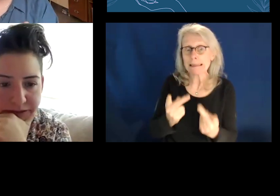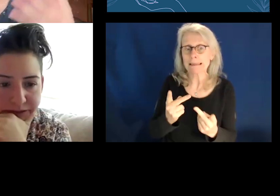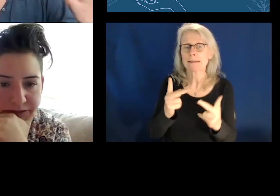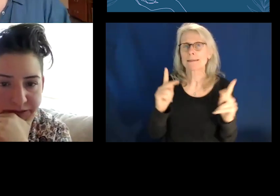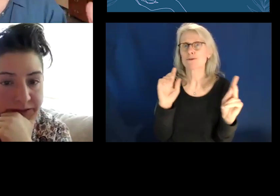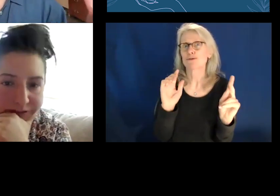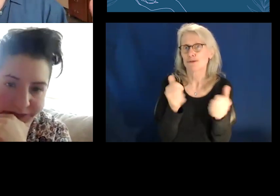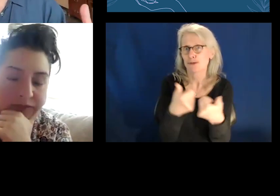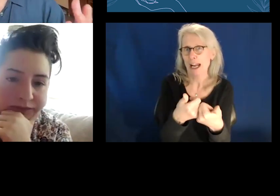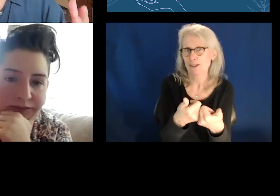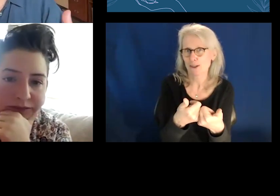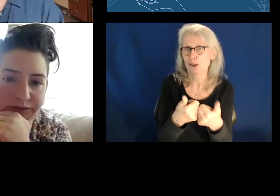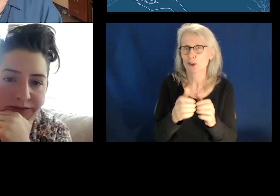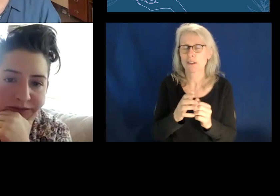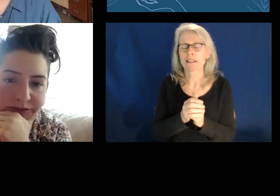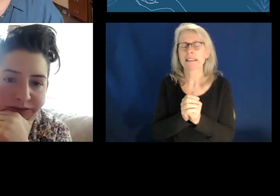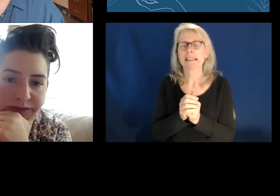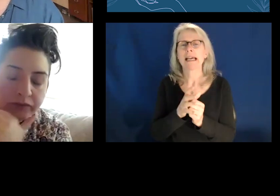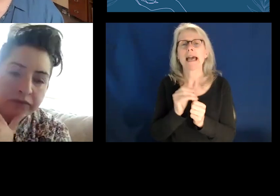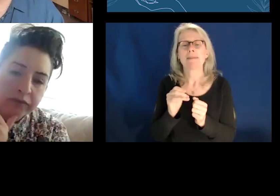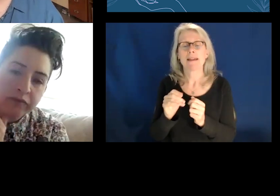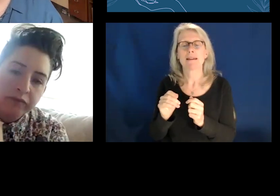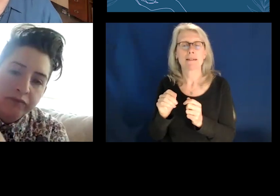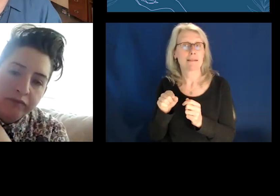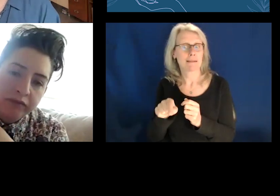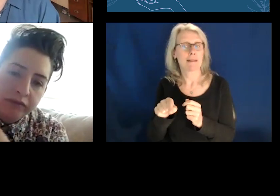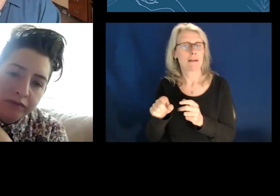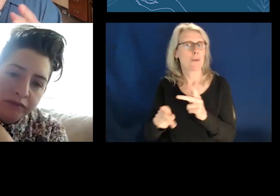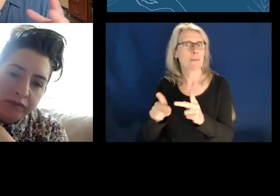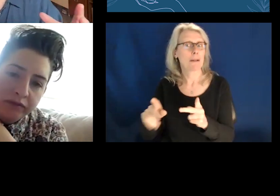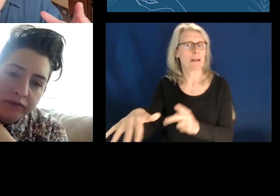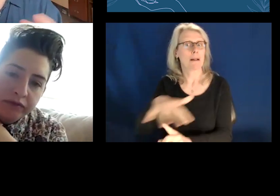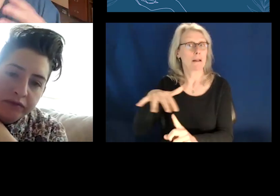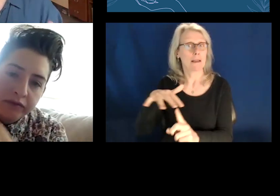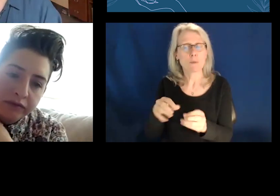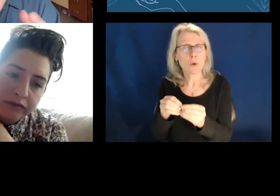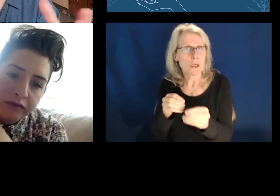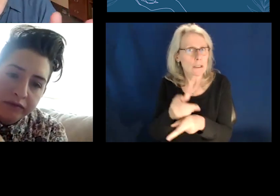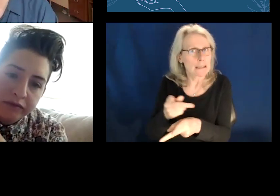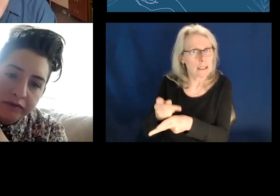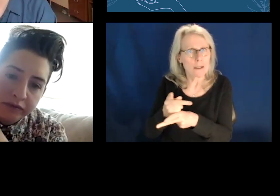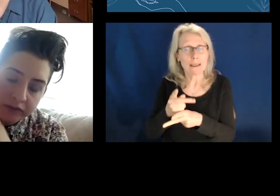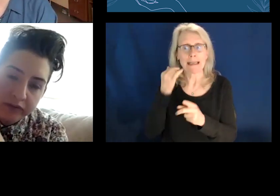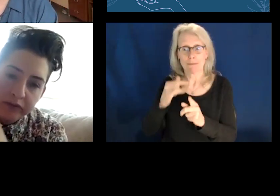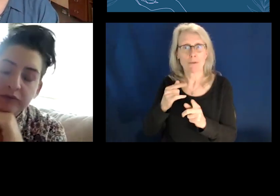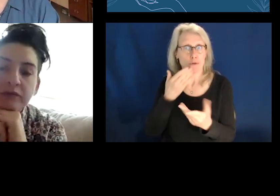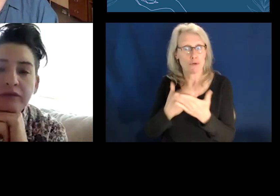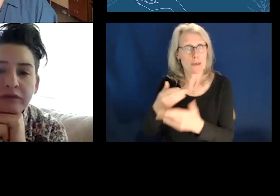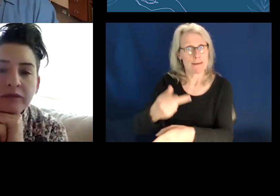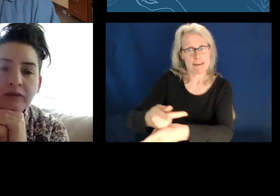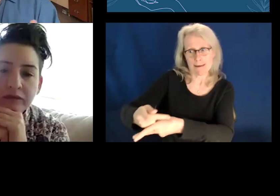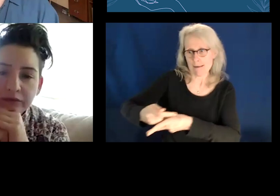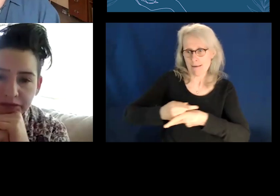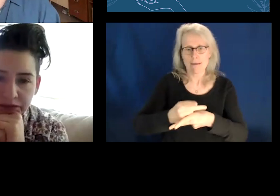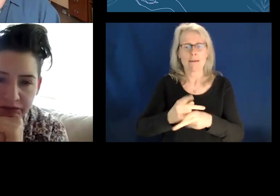and caretaking inside of things. So if the systems and structures of caretaking are in place,